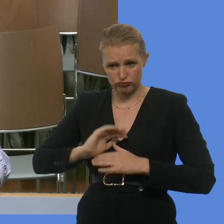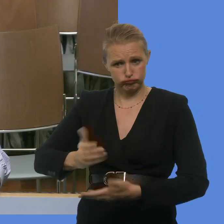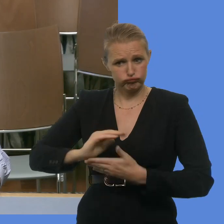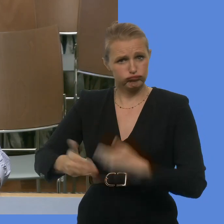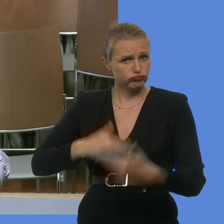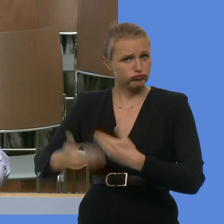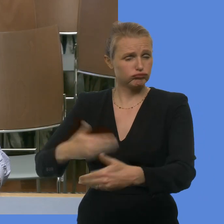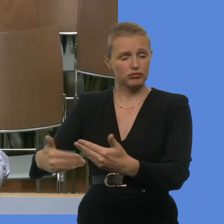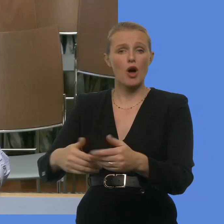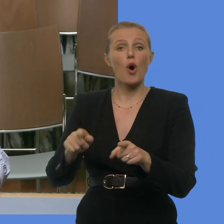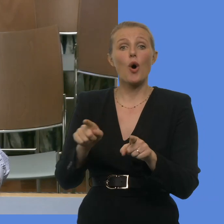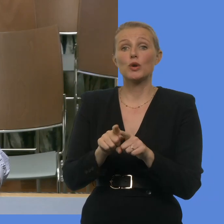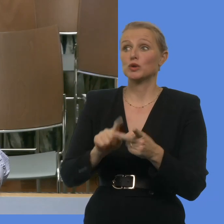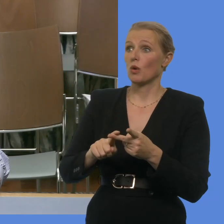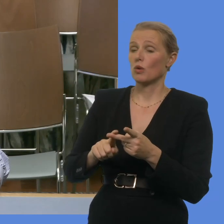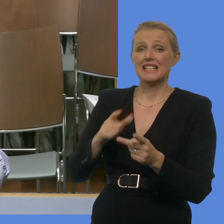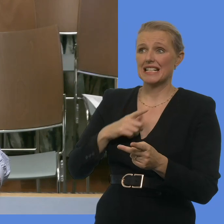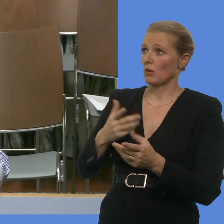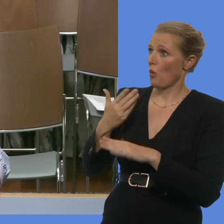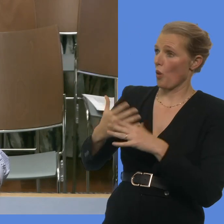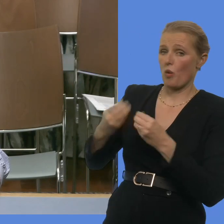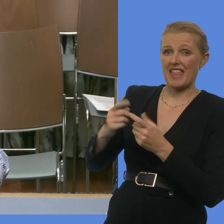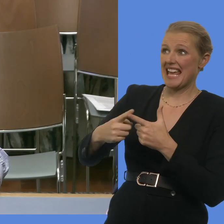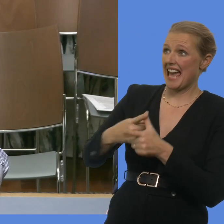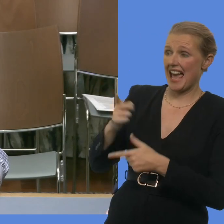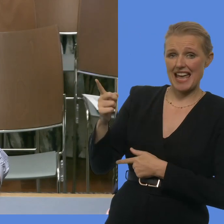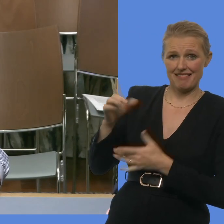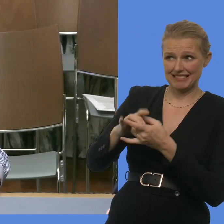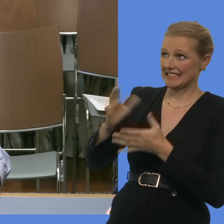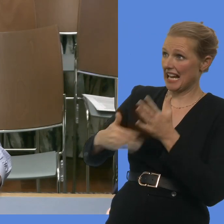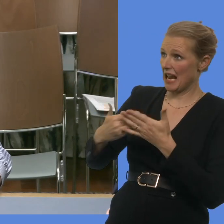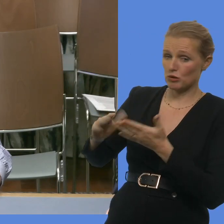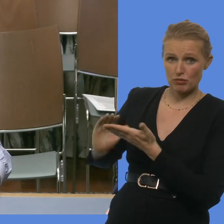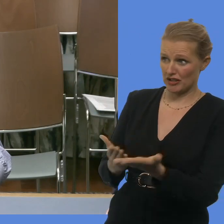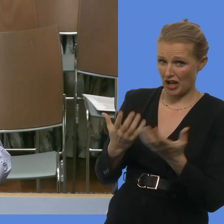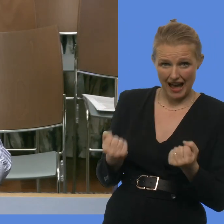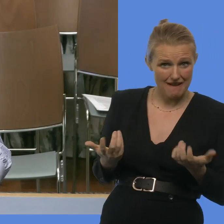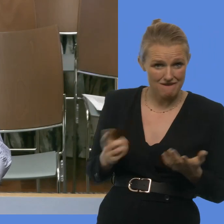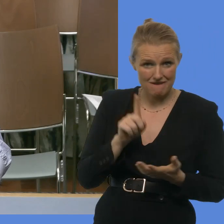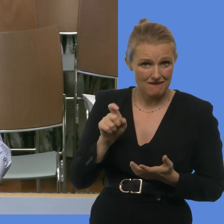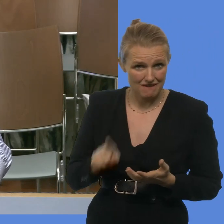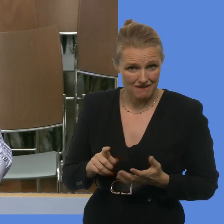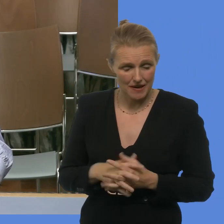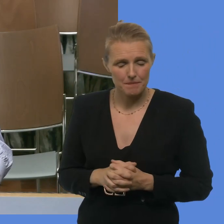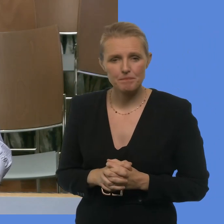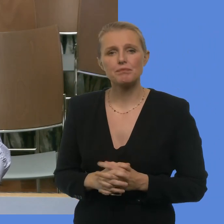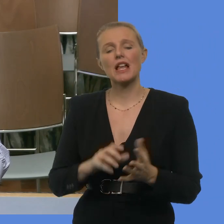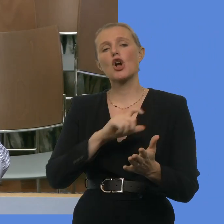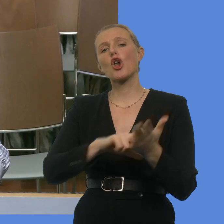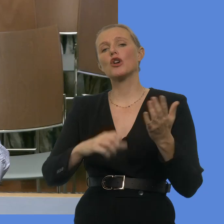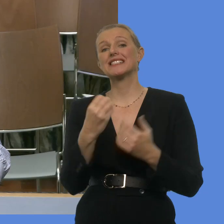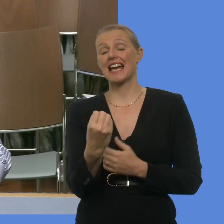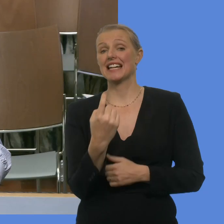of coordination with the Education Authority as well on sign language provision. Clause 10 then, it details